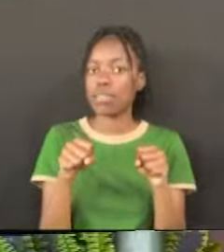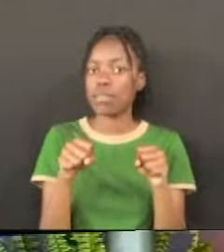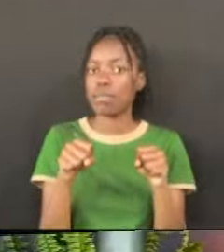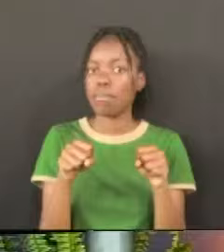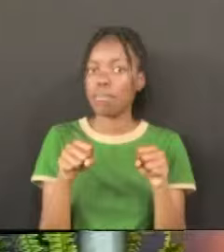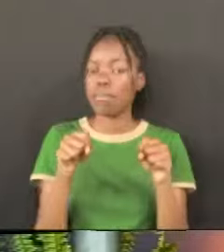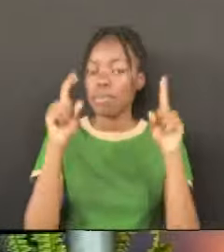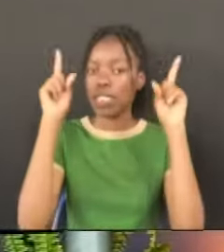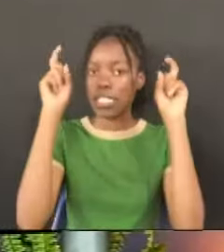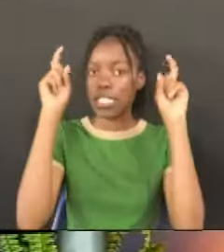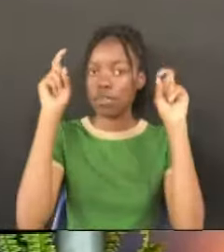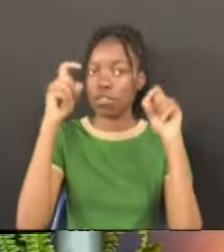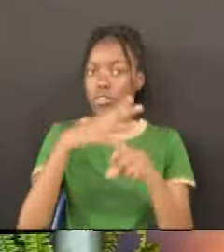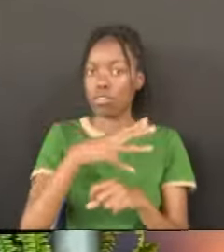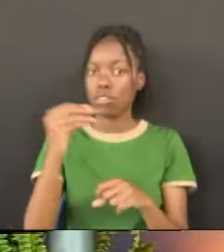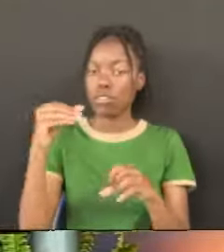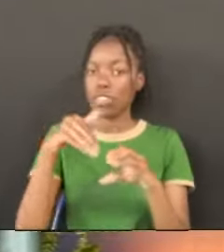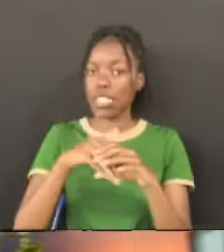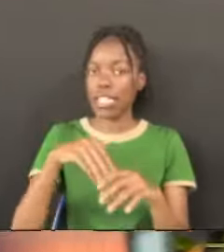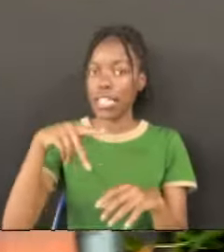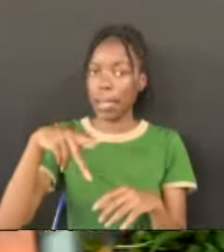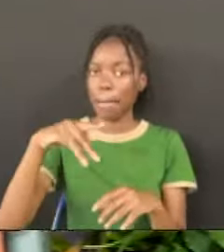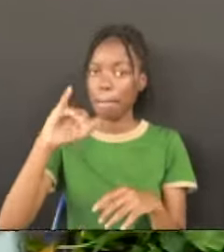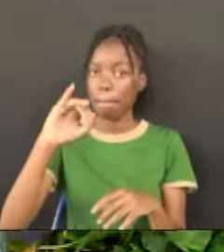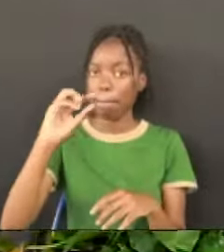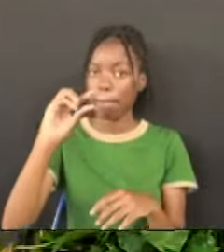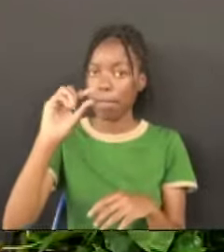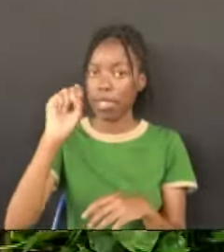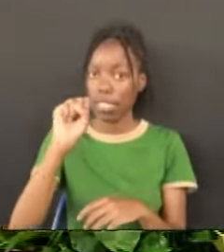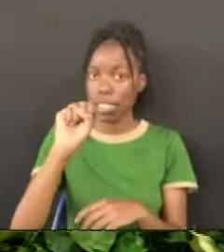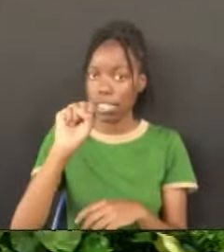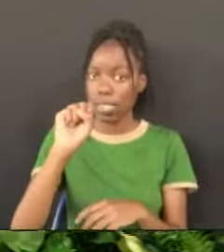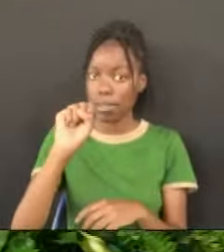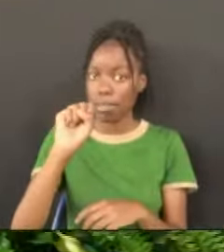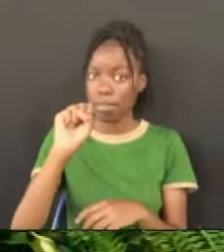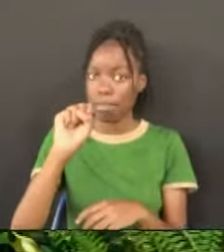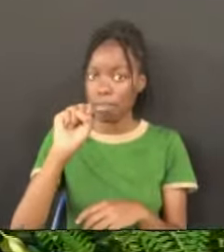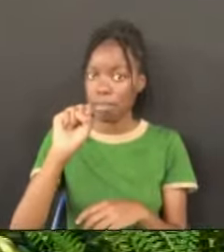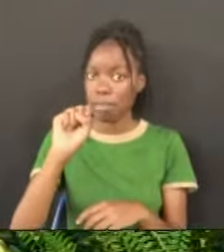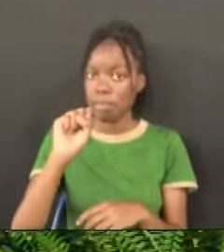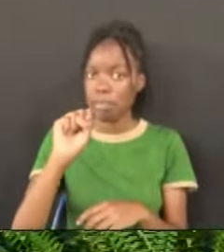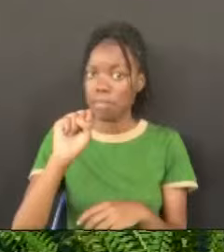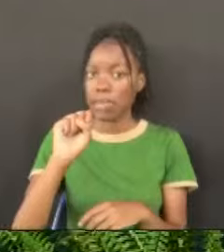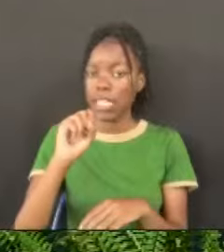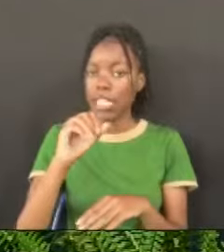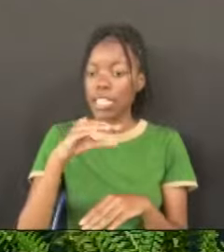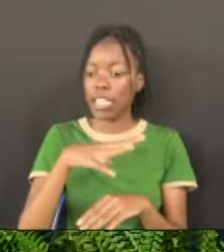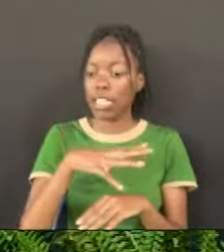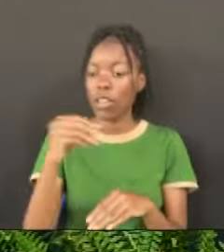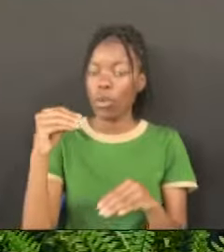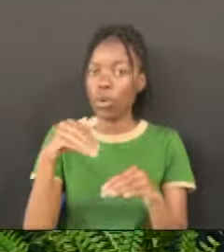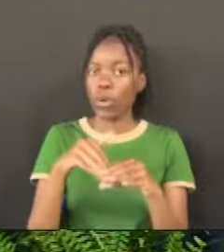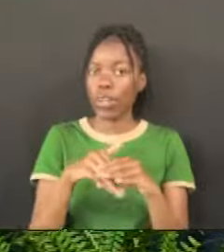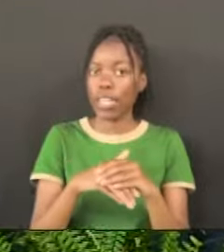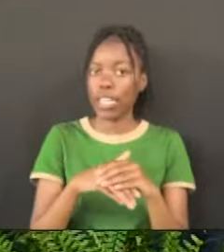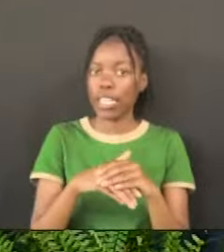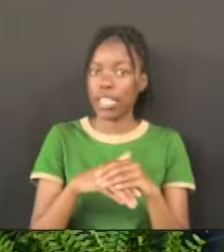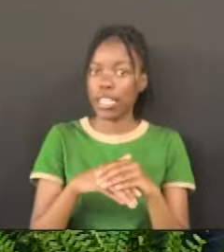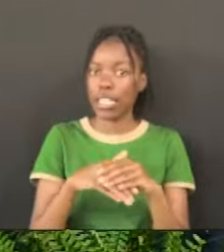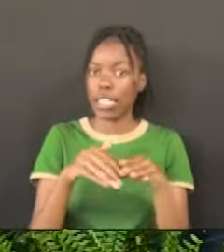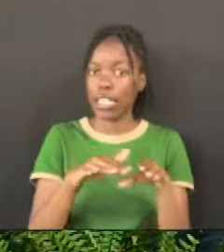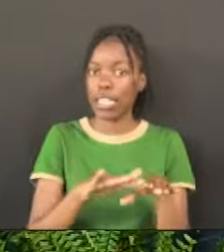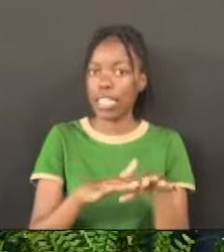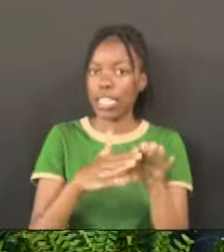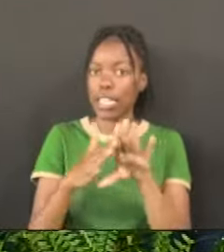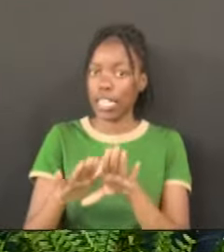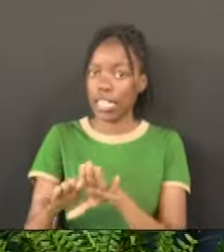the demons to run into their pigs, and the pigs get into the lake, and they are destroyed, and these people